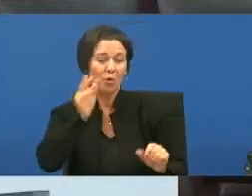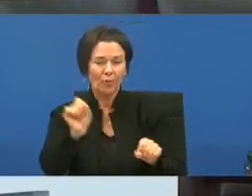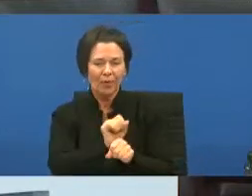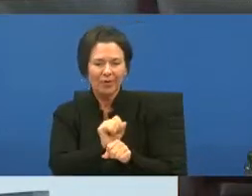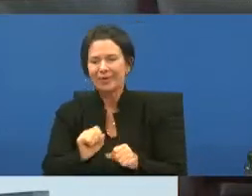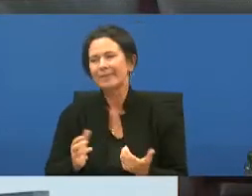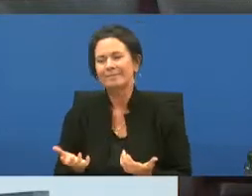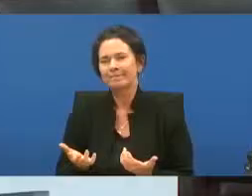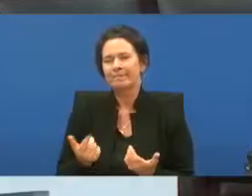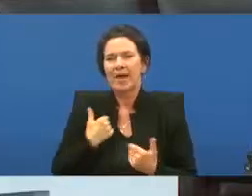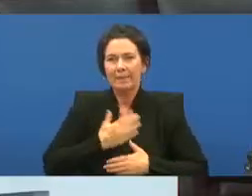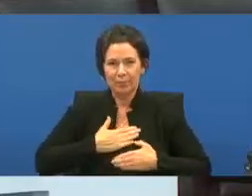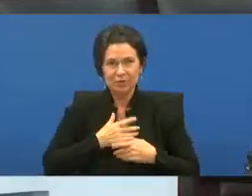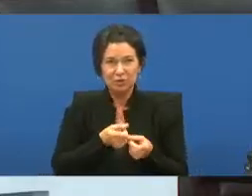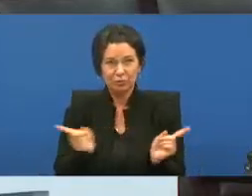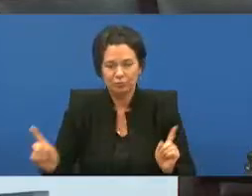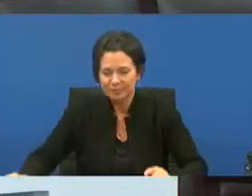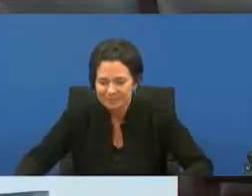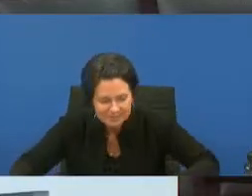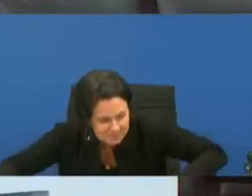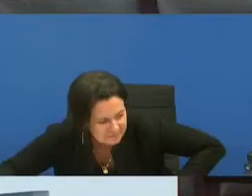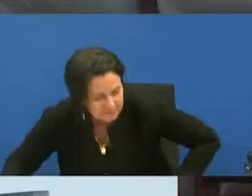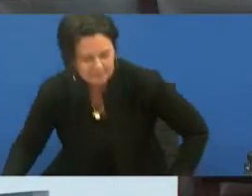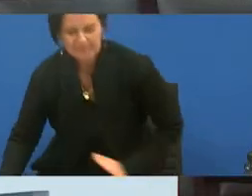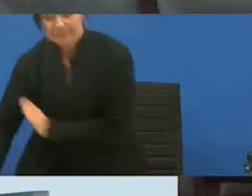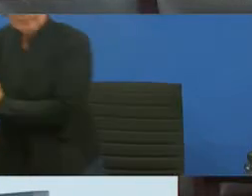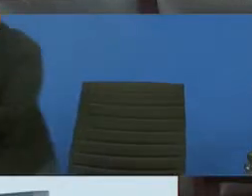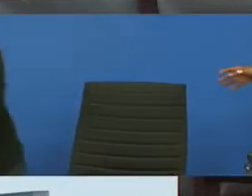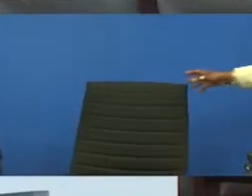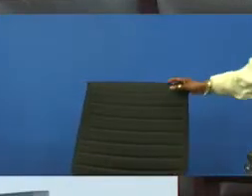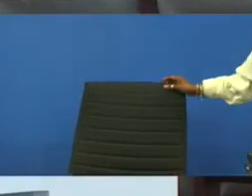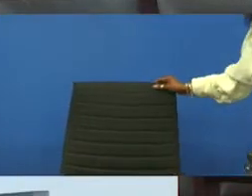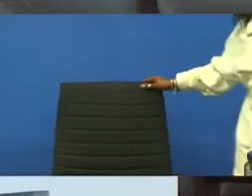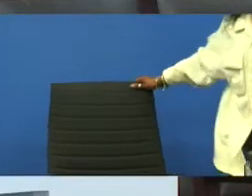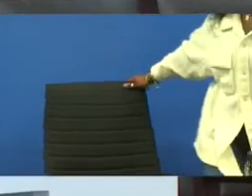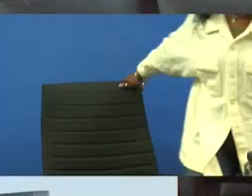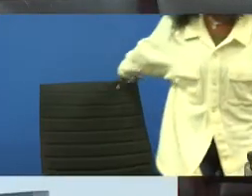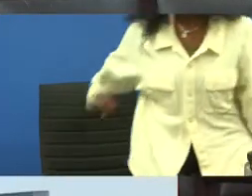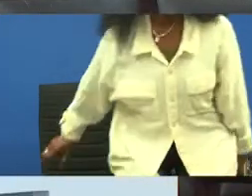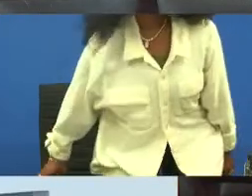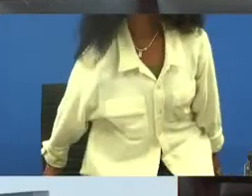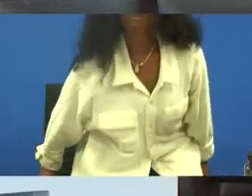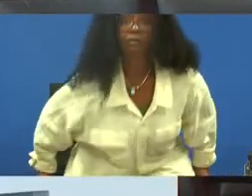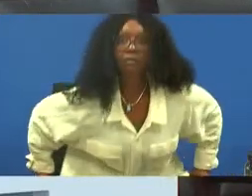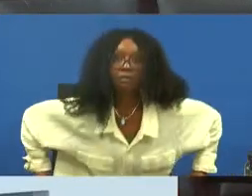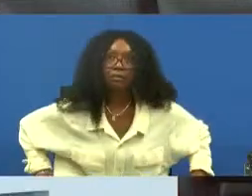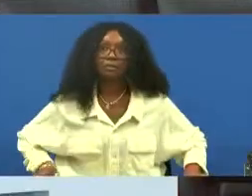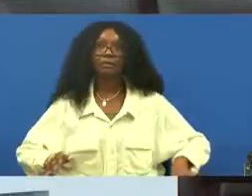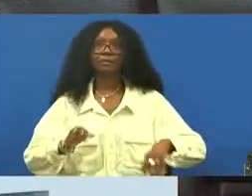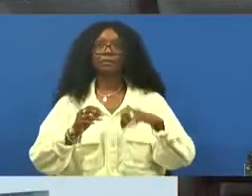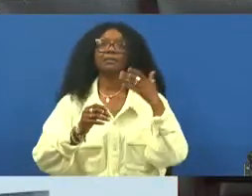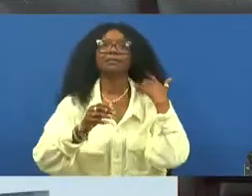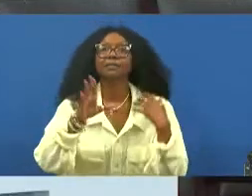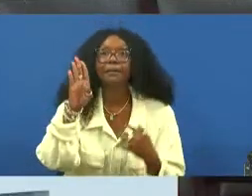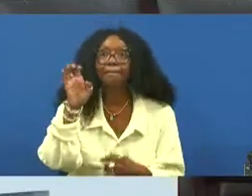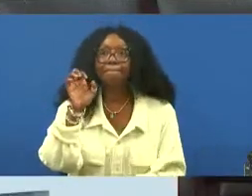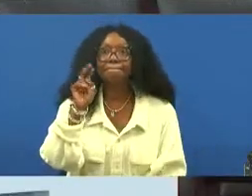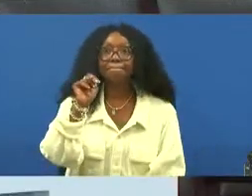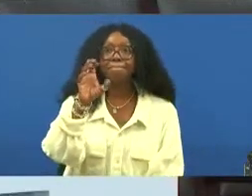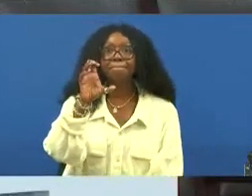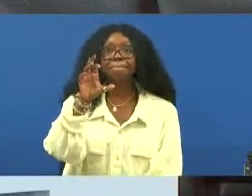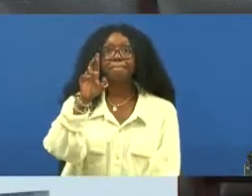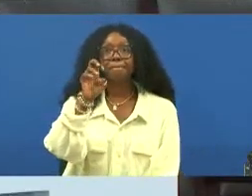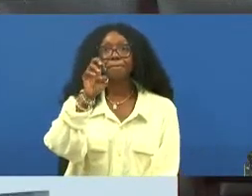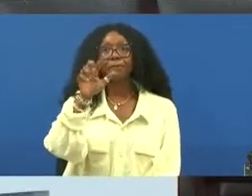appreciate you guys. Thank you. All right, we have opposed but not wishing to speak: Christine Sullivan, Ben Creel, Carolyn